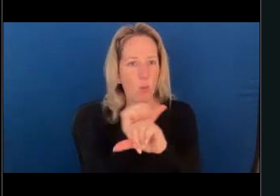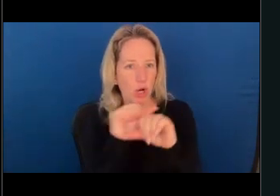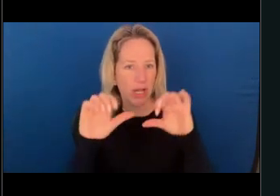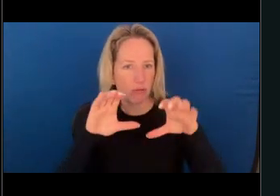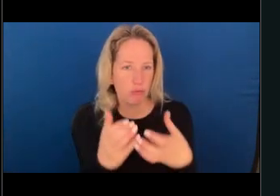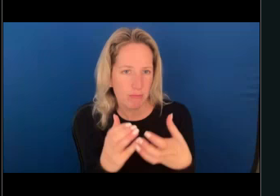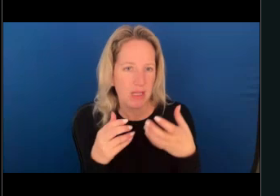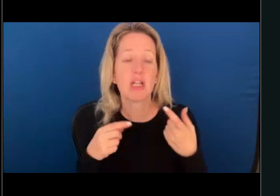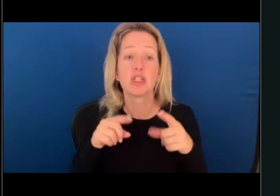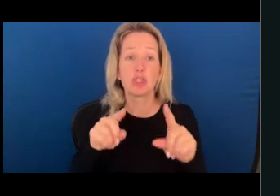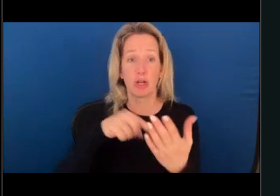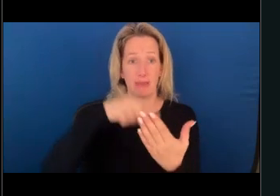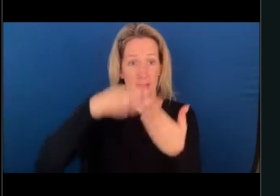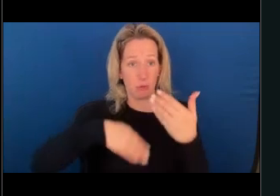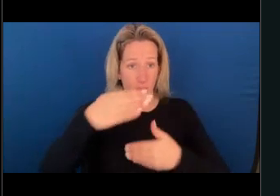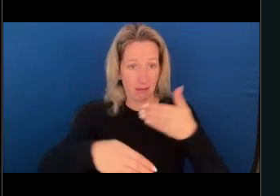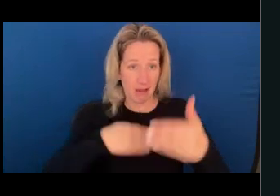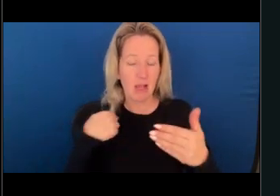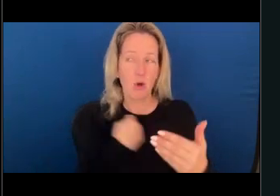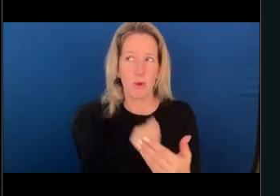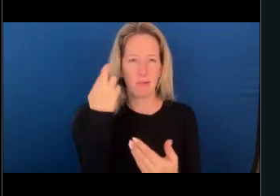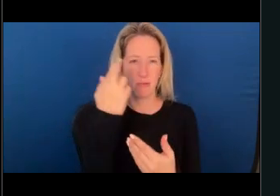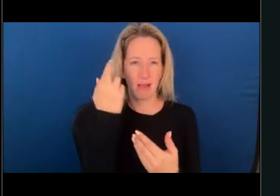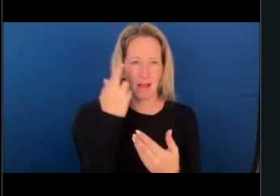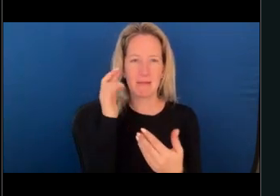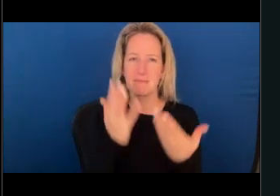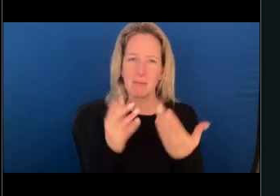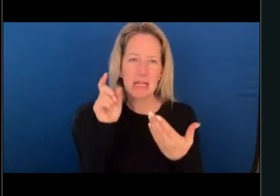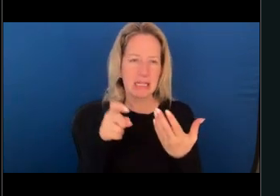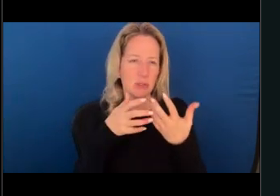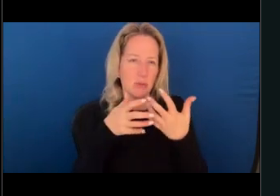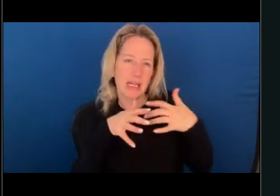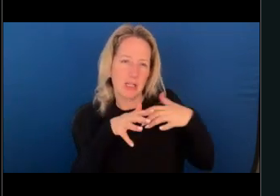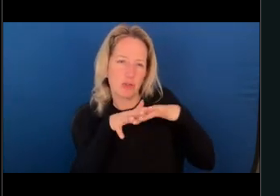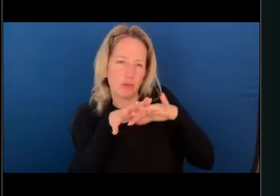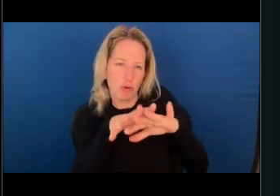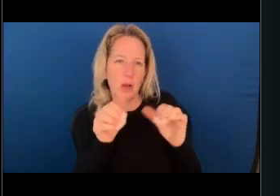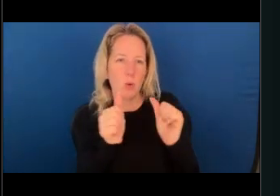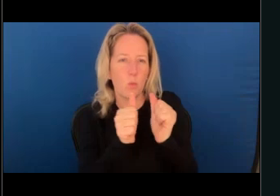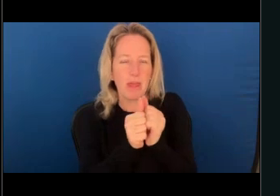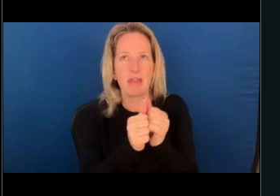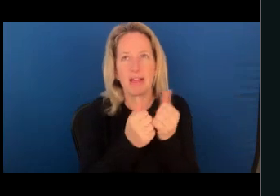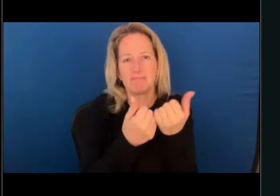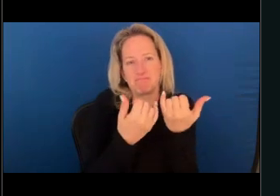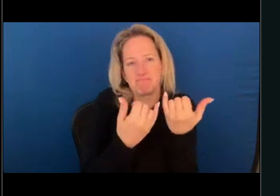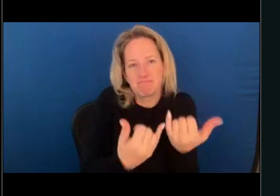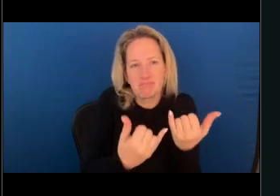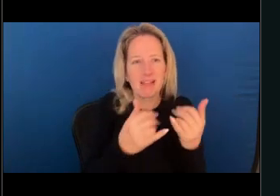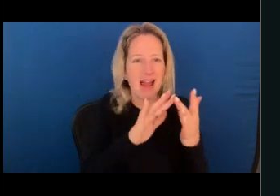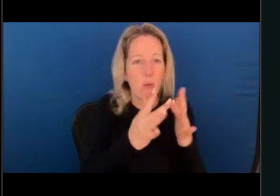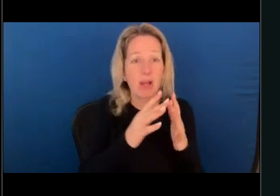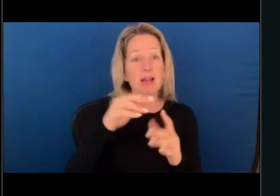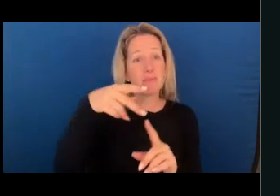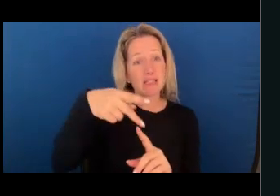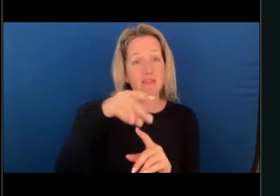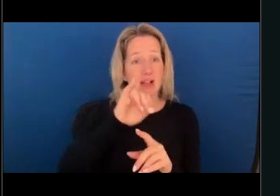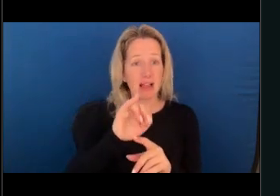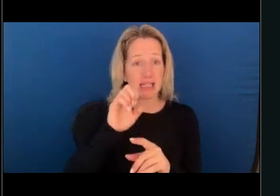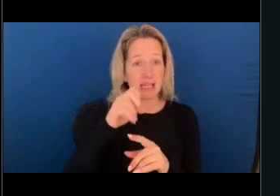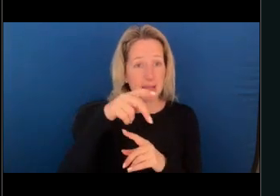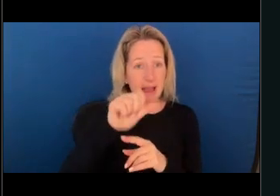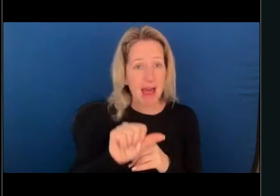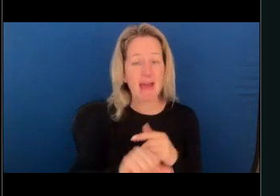and more that perhaps this makes sense to integrate with some sort of existing network like the Pacific Islands EPA, which holds a conference,